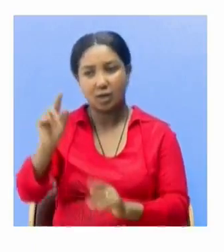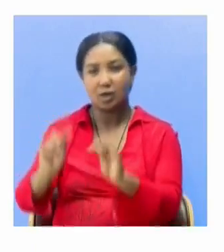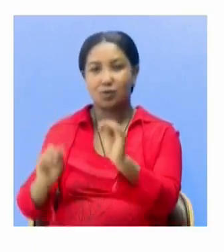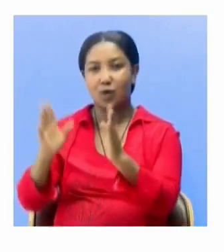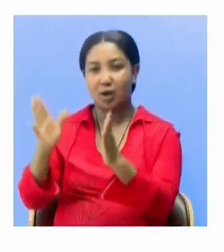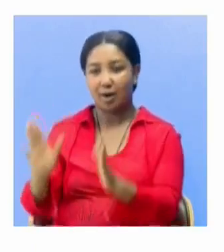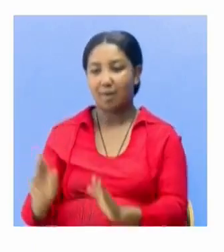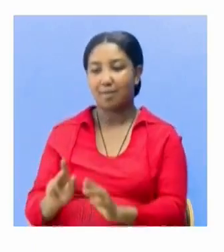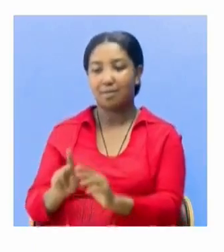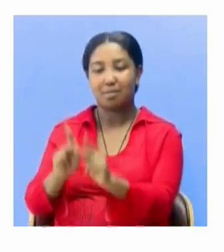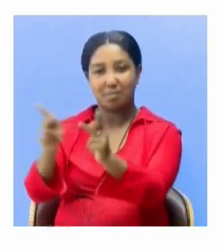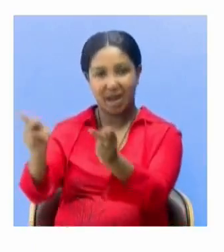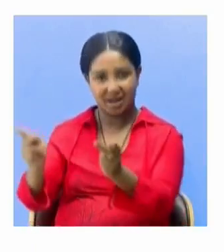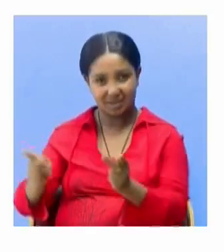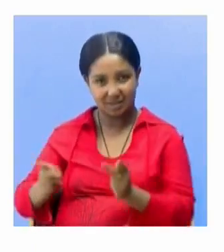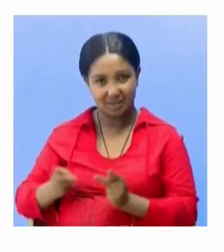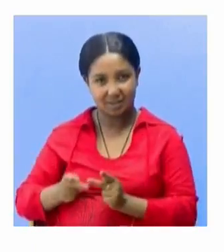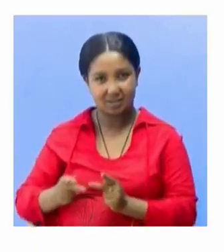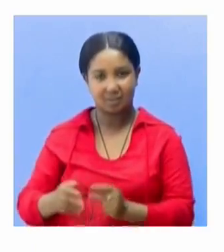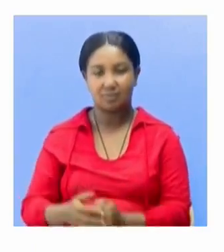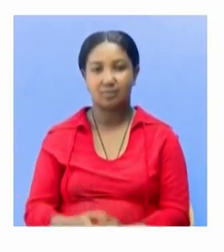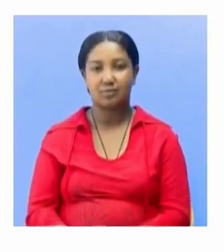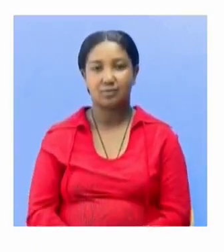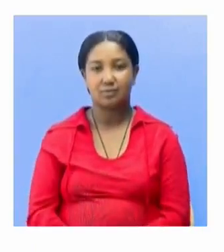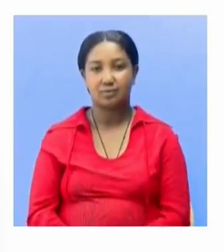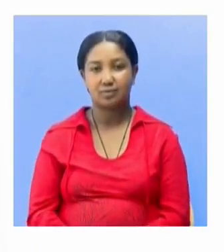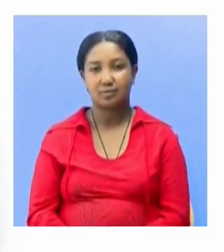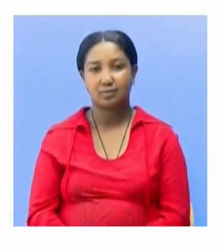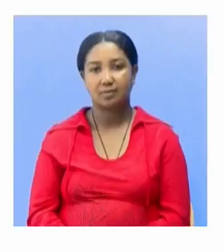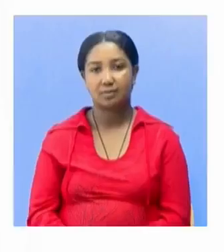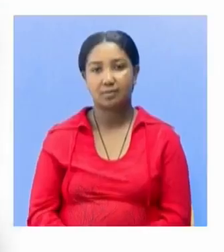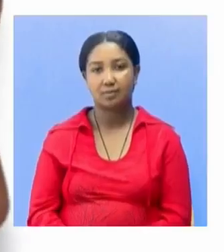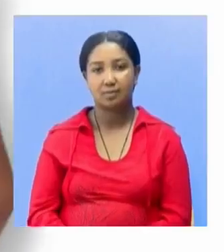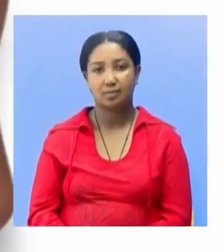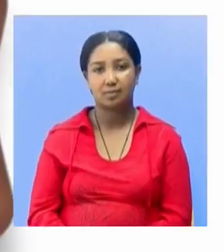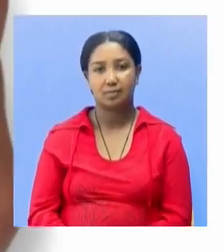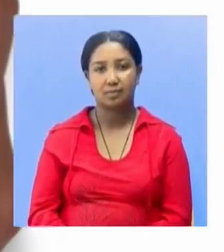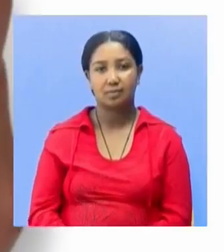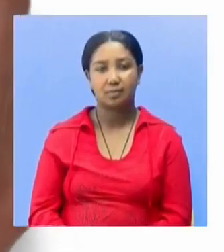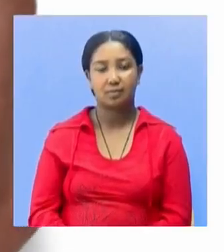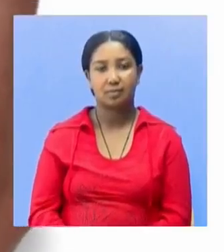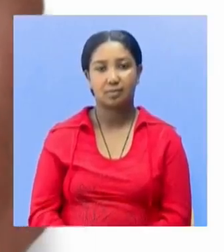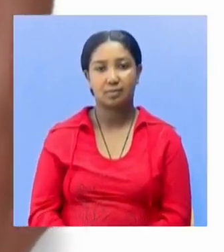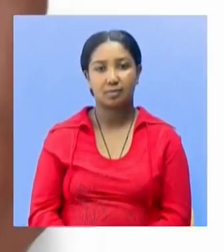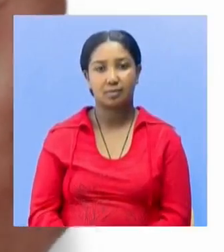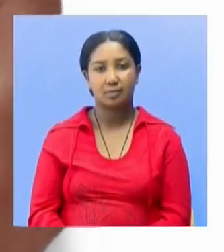historical places. Historical places.